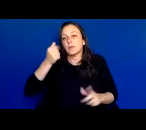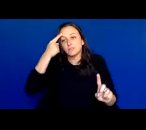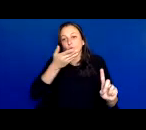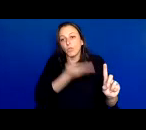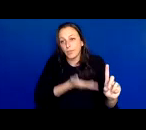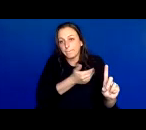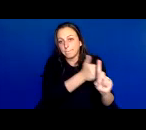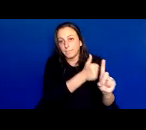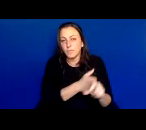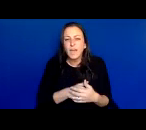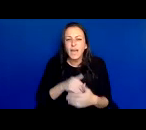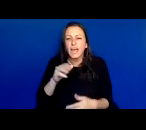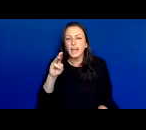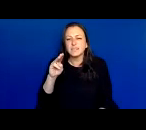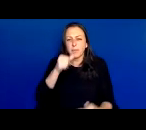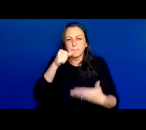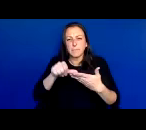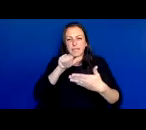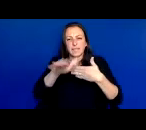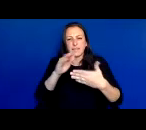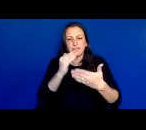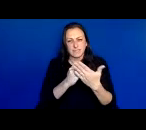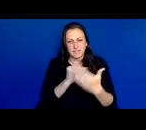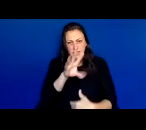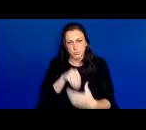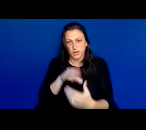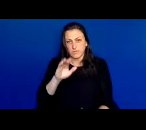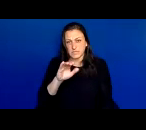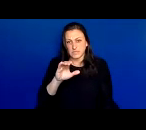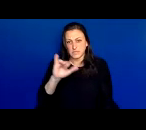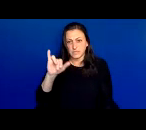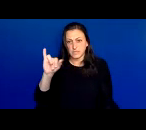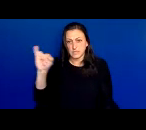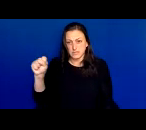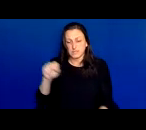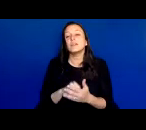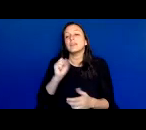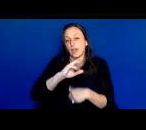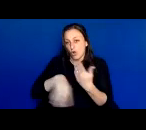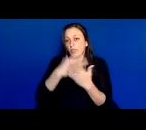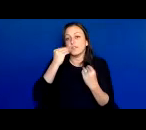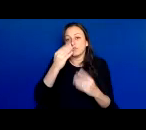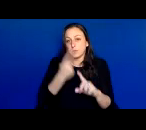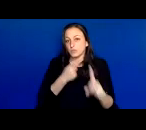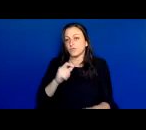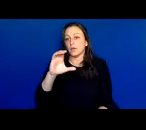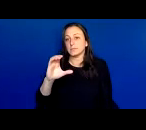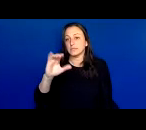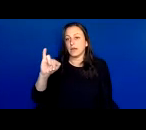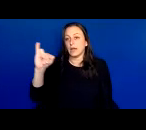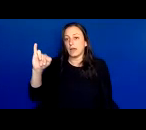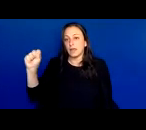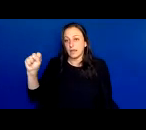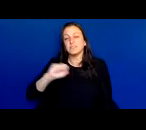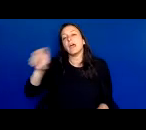And then the mailing list, was that part of SIS? Yes, all the information is coming from SIS and then other publicly